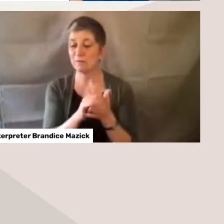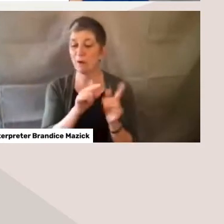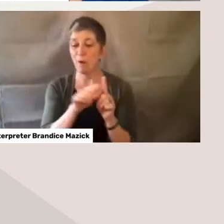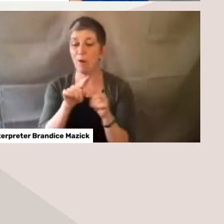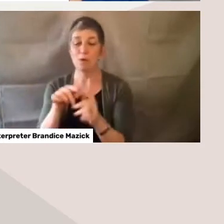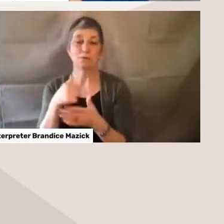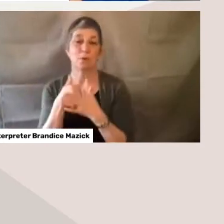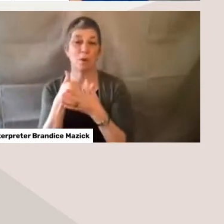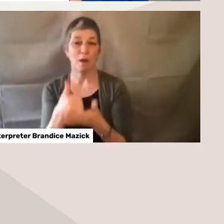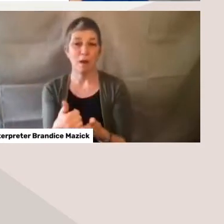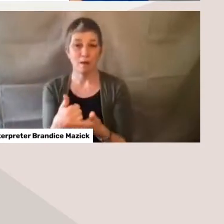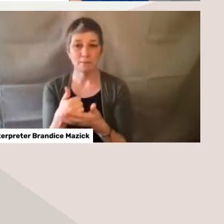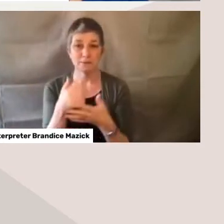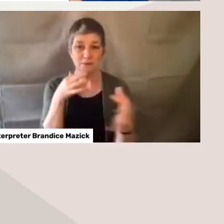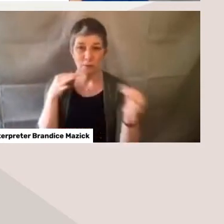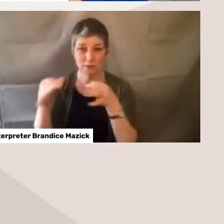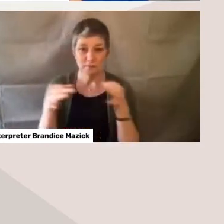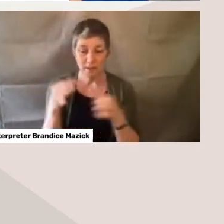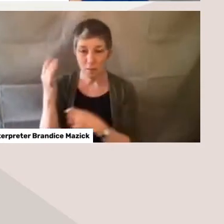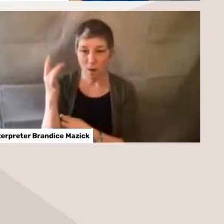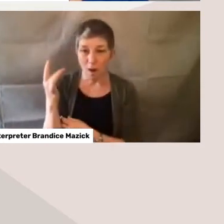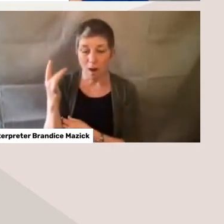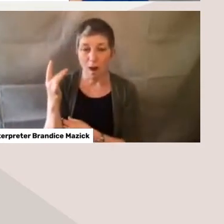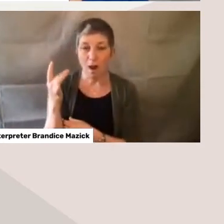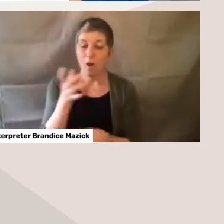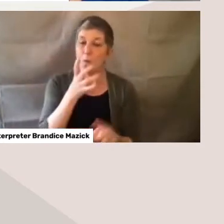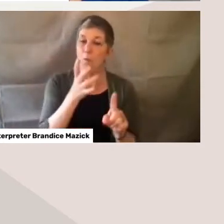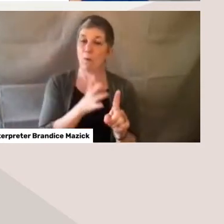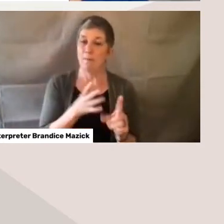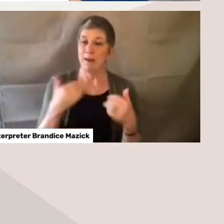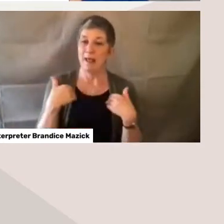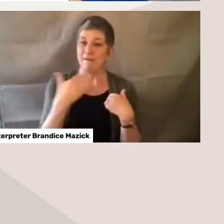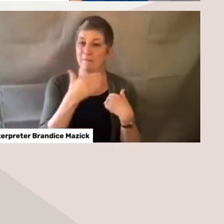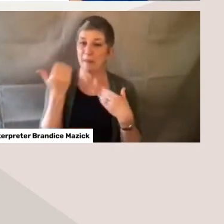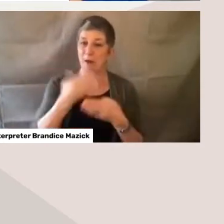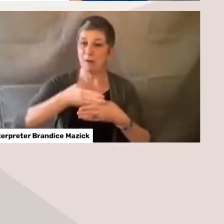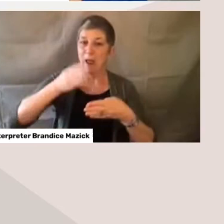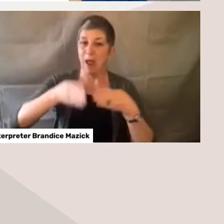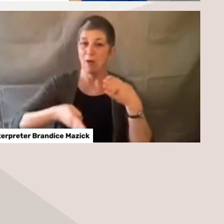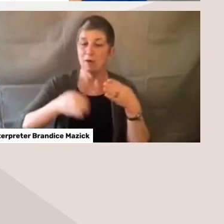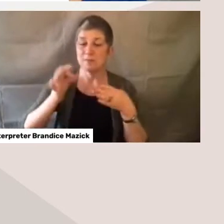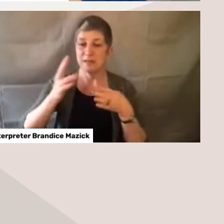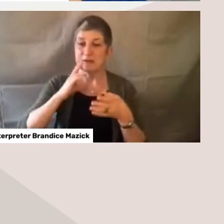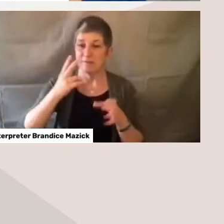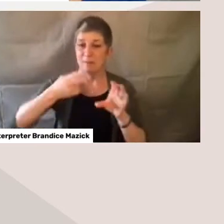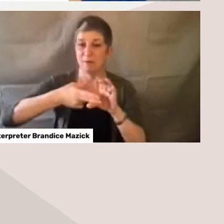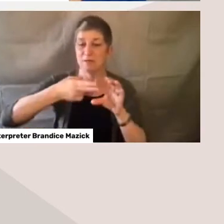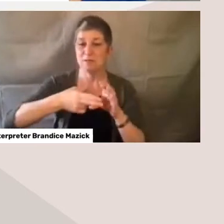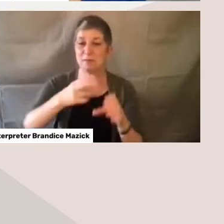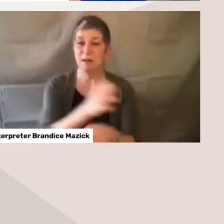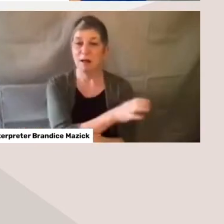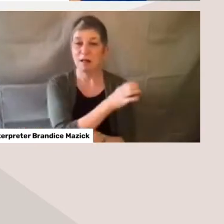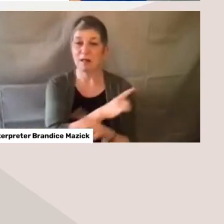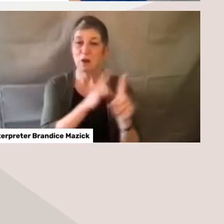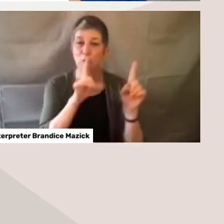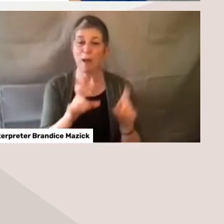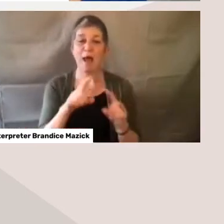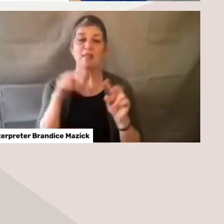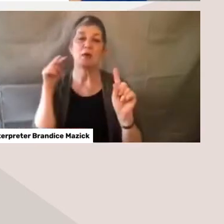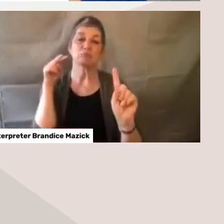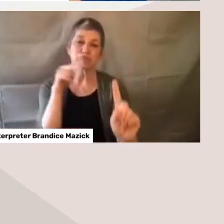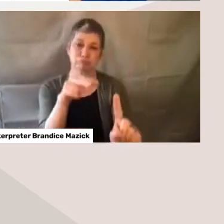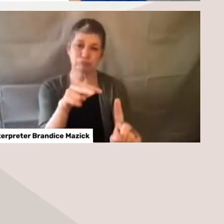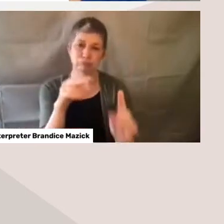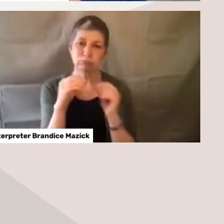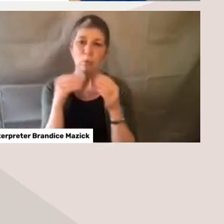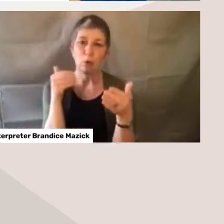helps explain why women have better outcomes if they participate in clinical trials. And they get monitored more